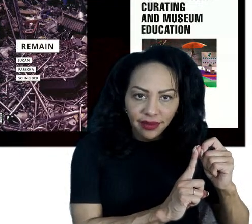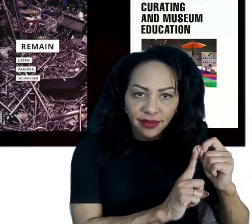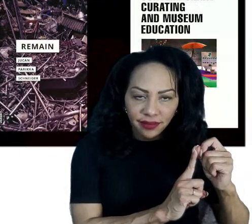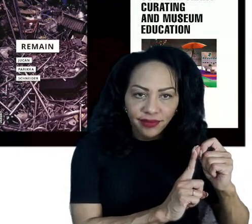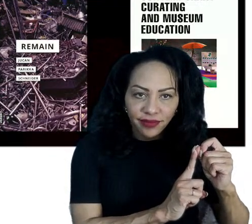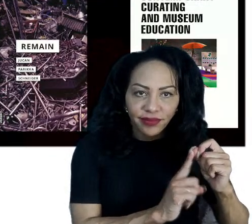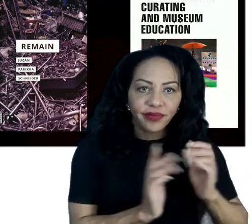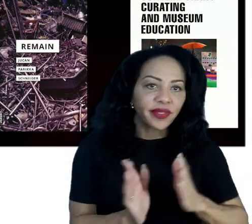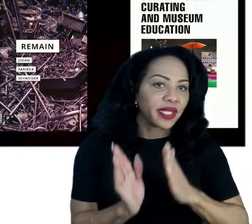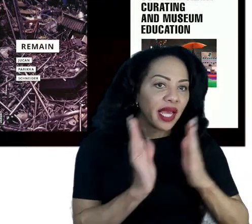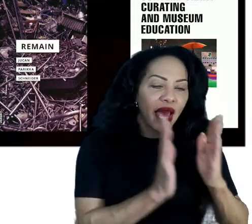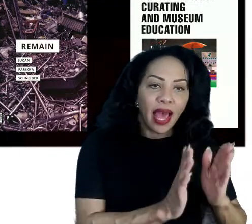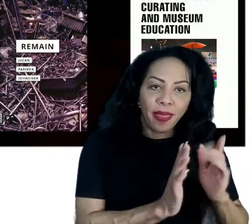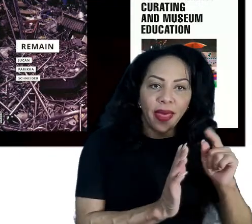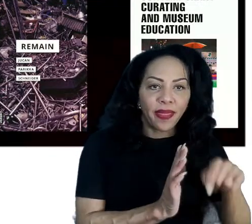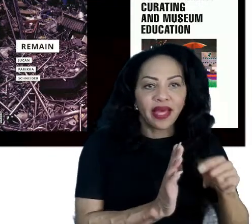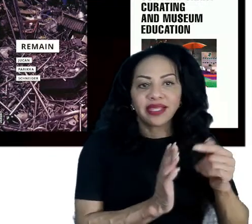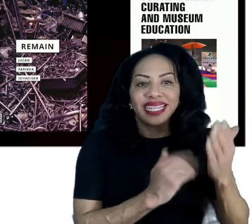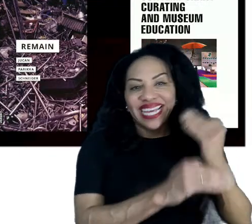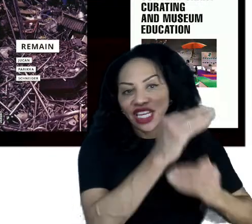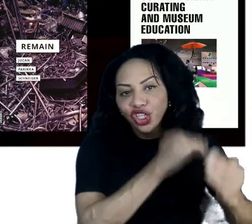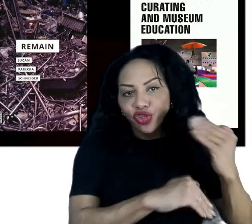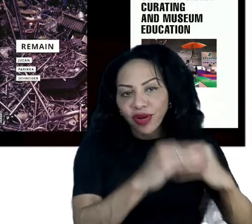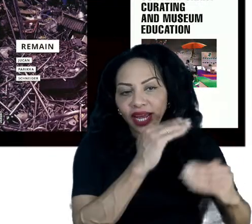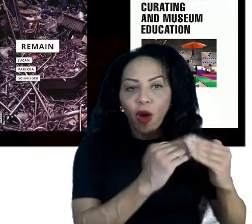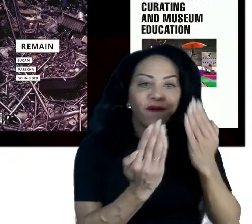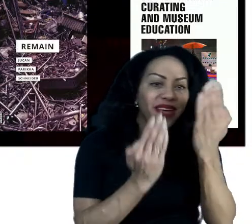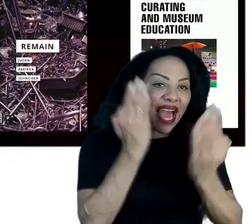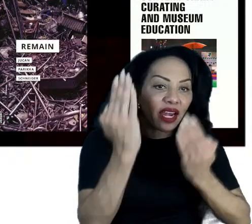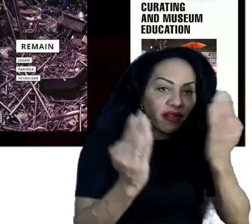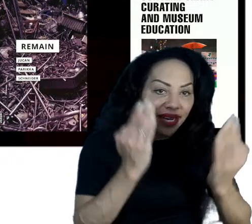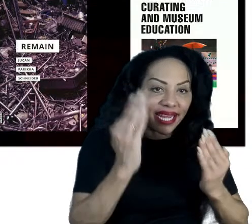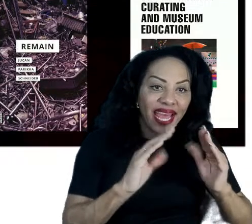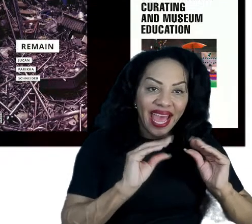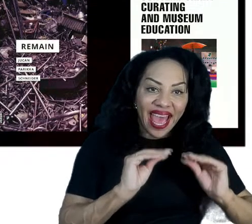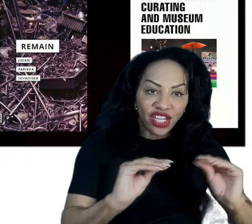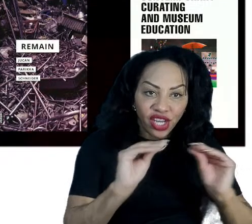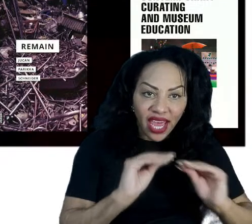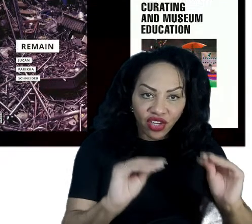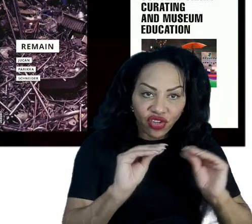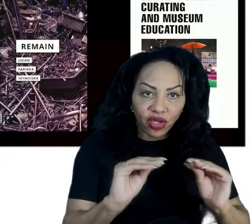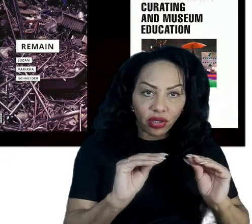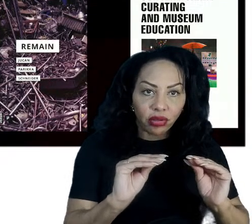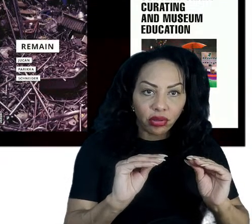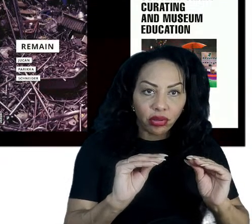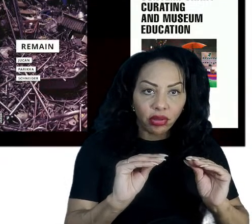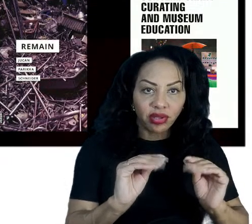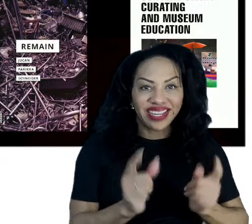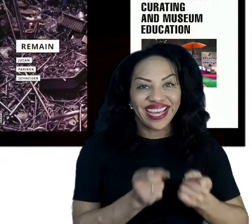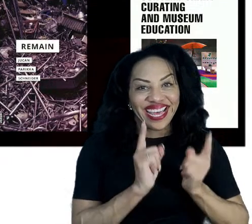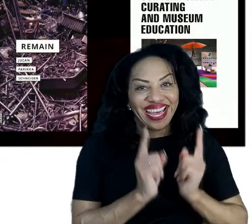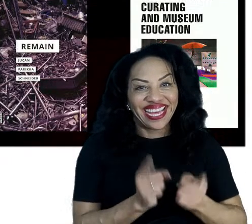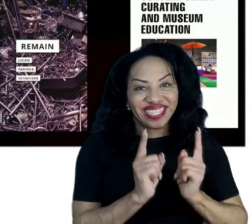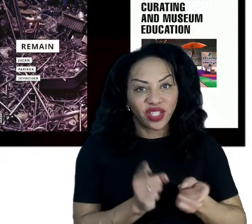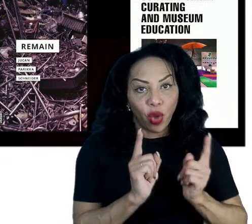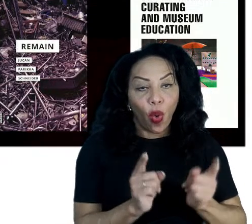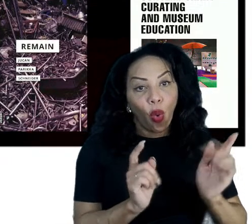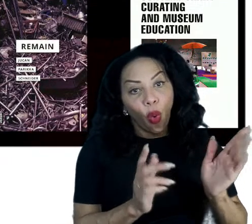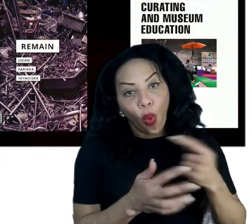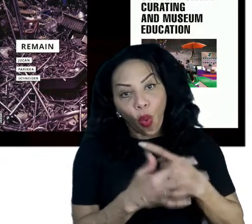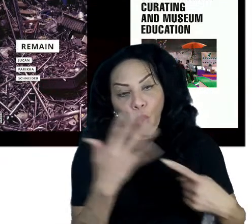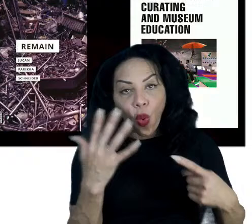history of gallery education. It's all mediating. which came out of a conference in Helsinki